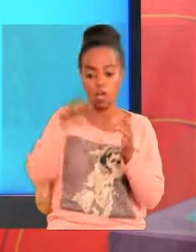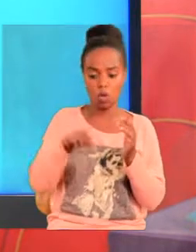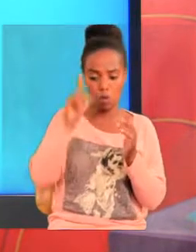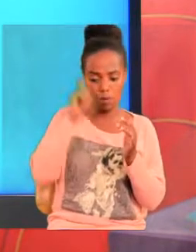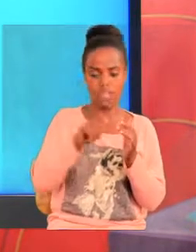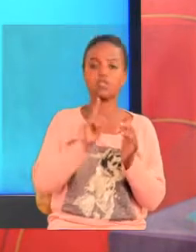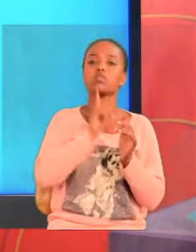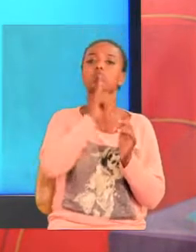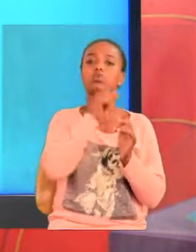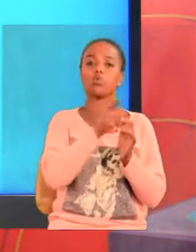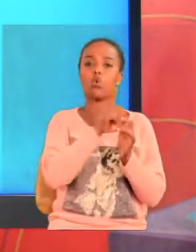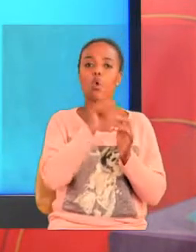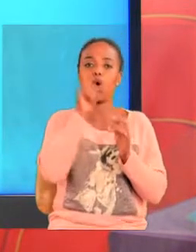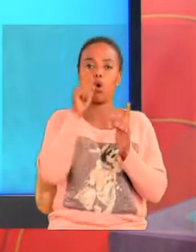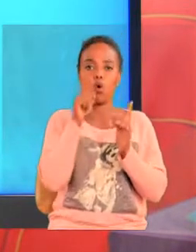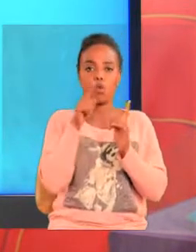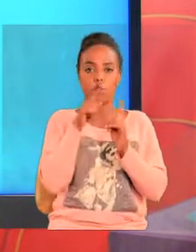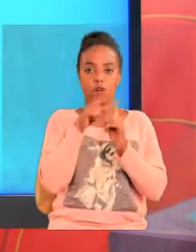and 2,